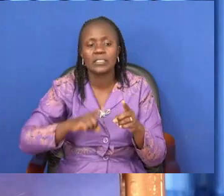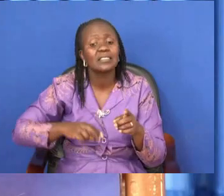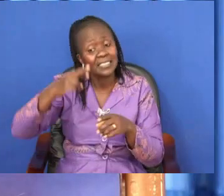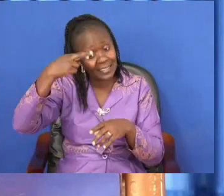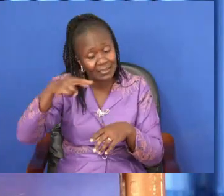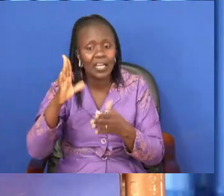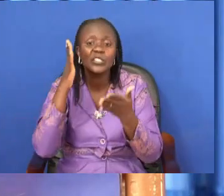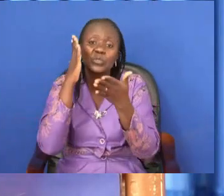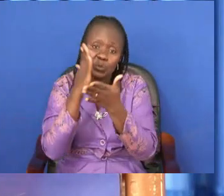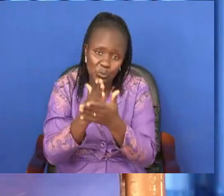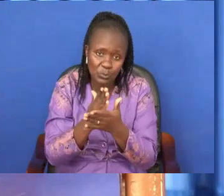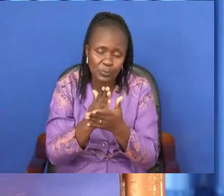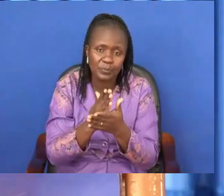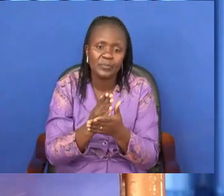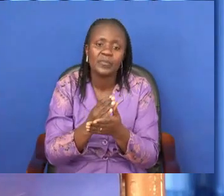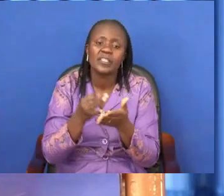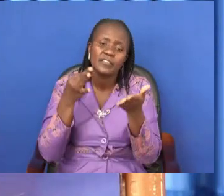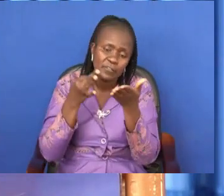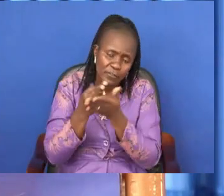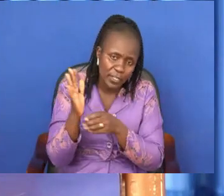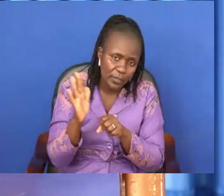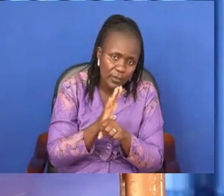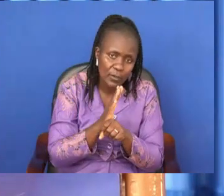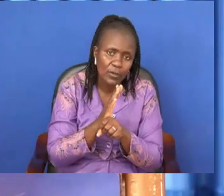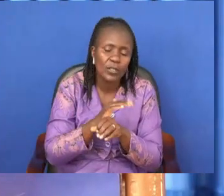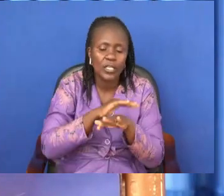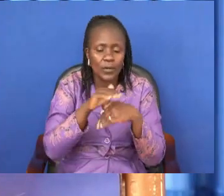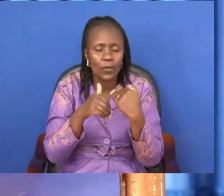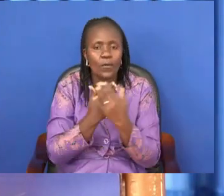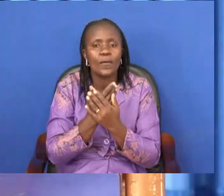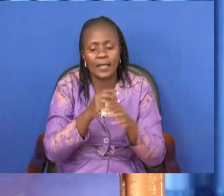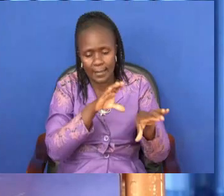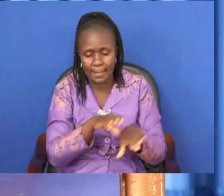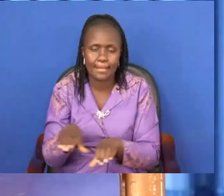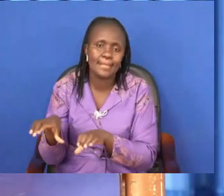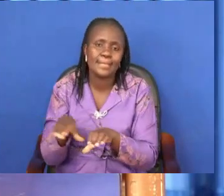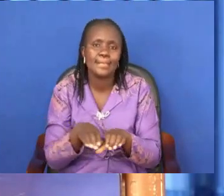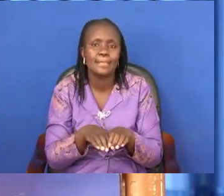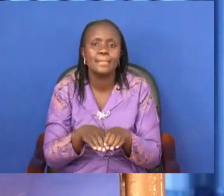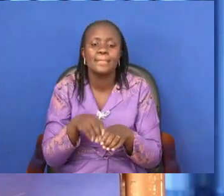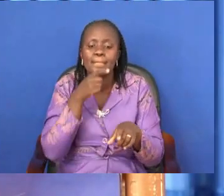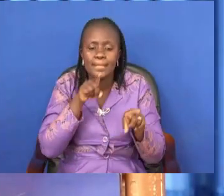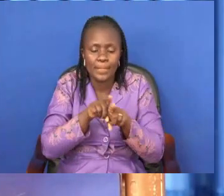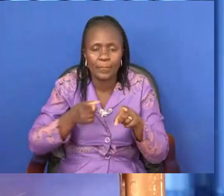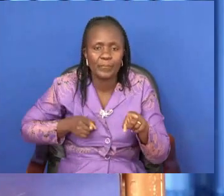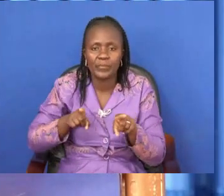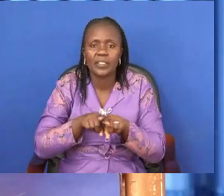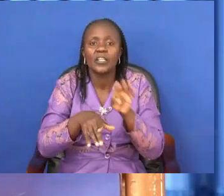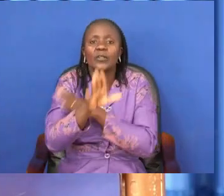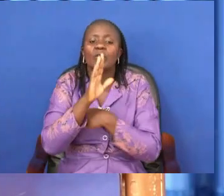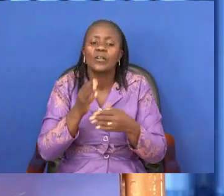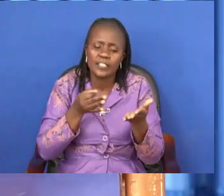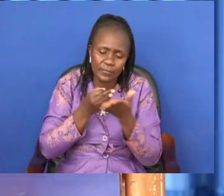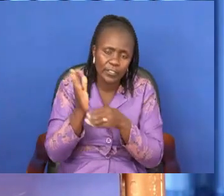right and true. He is faithful in all he does." So brethren, since God is faithful in